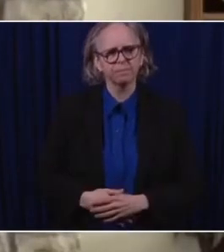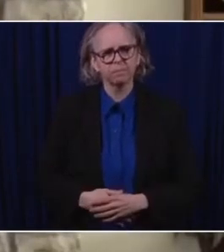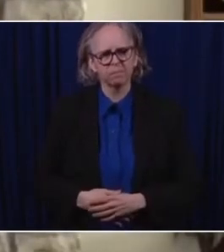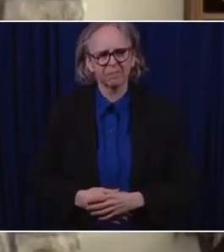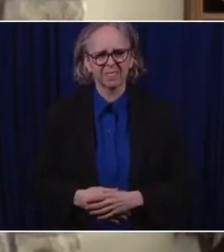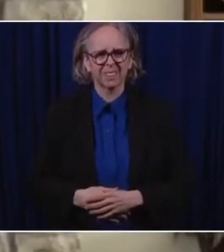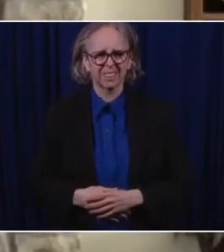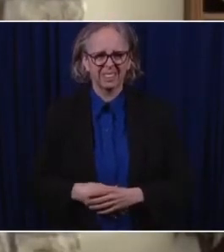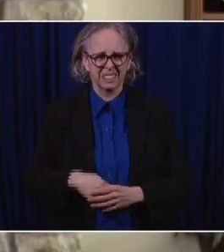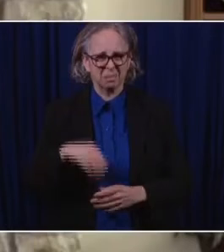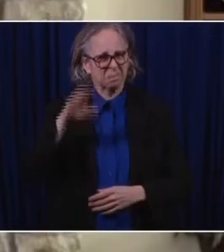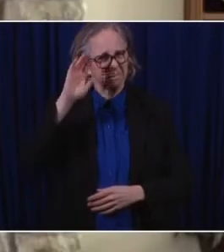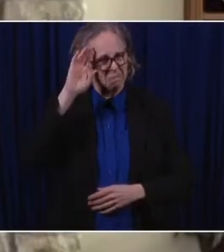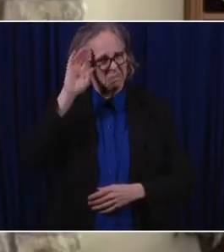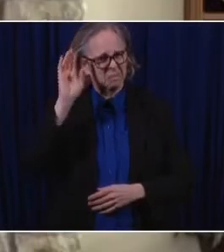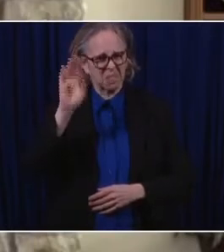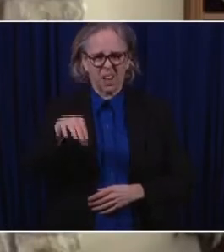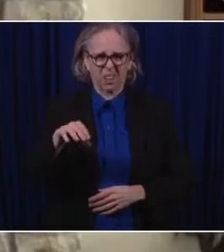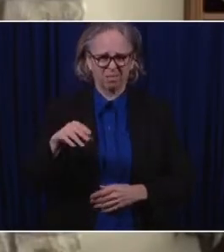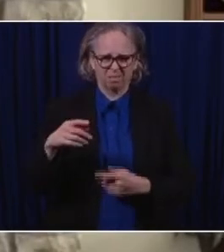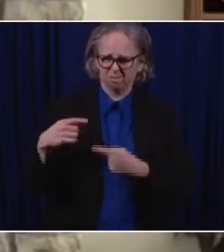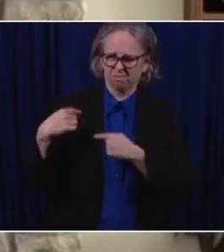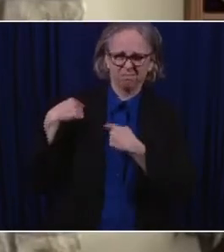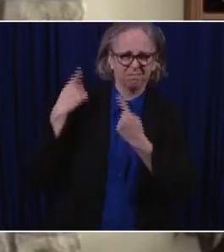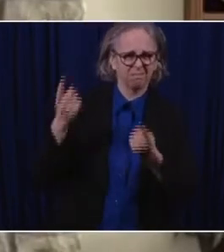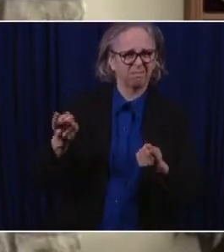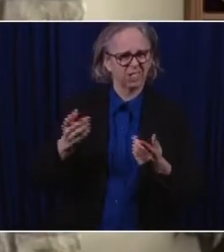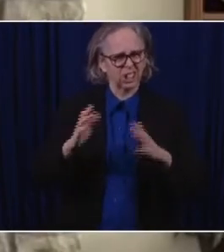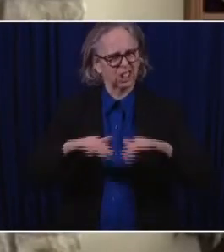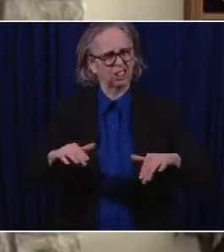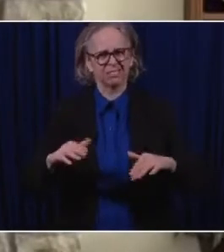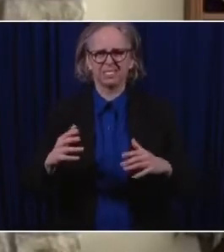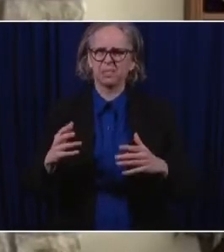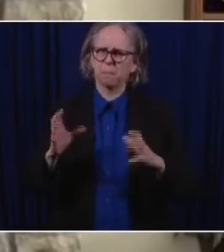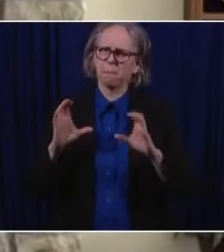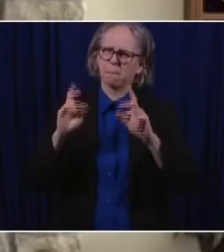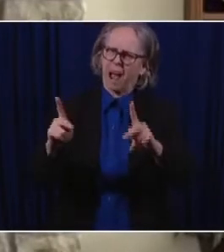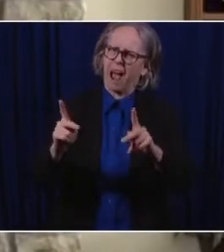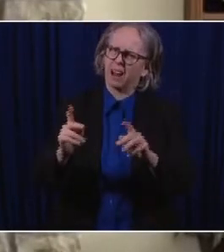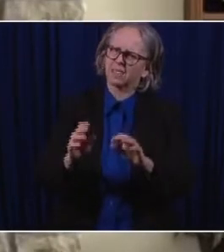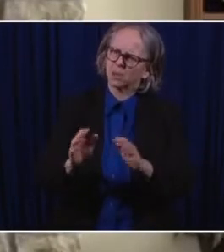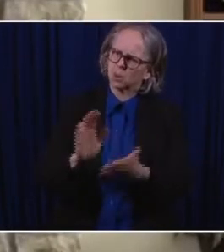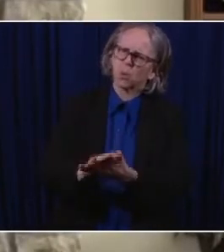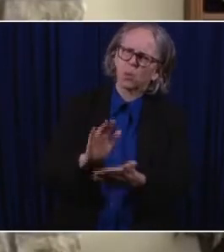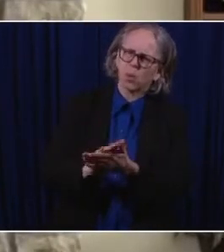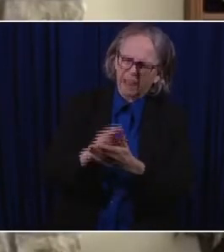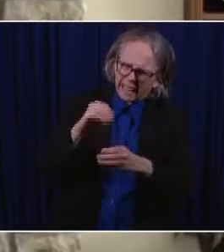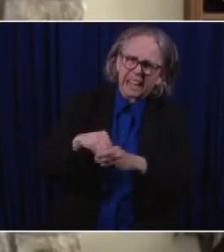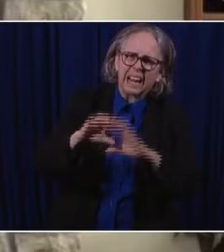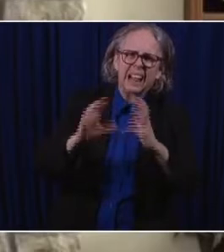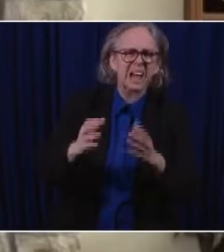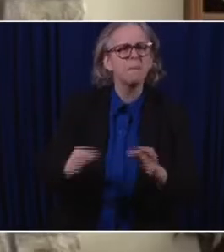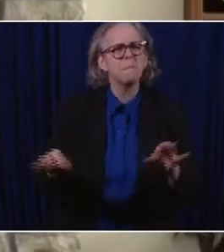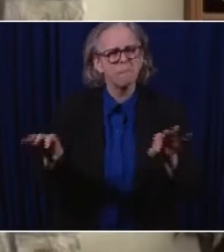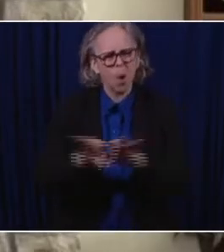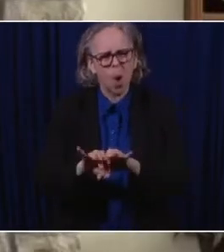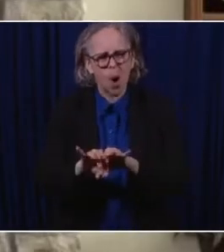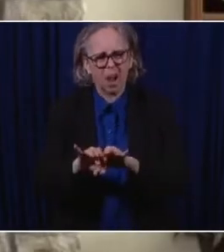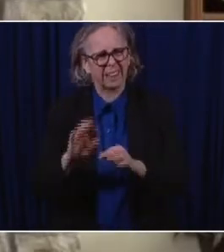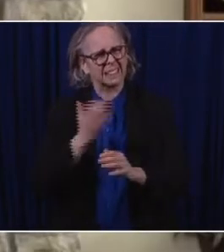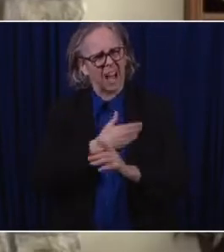in-person learning. We've set the goal of March 1st to do that, and we're moving